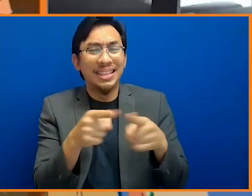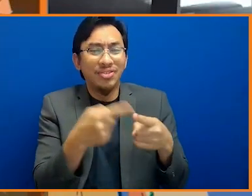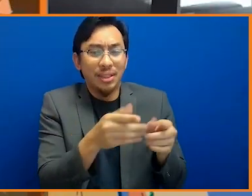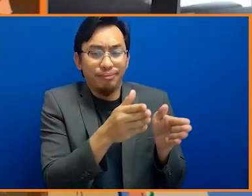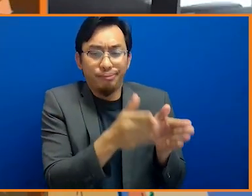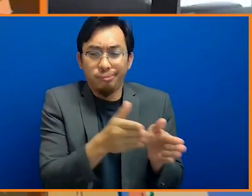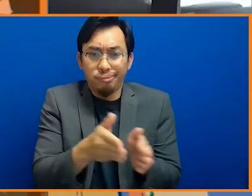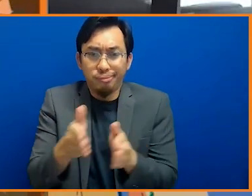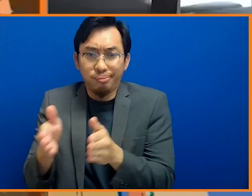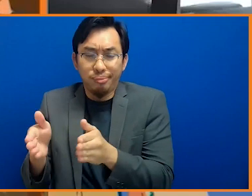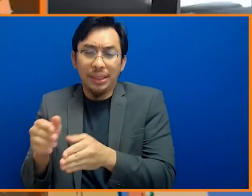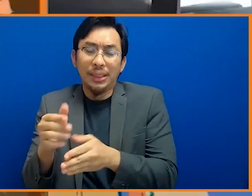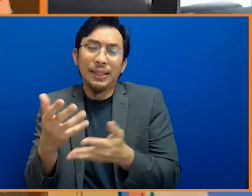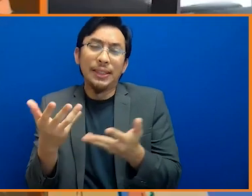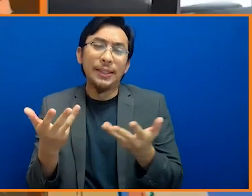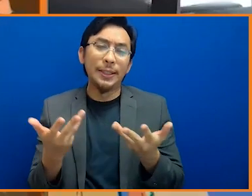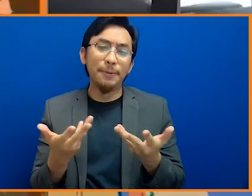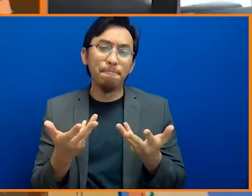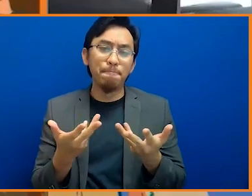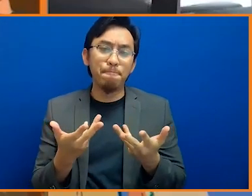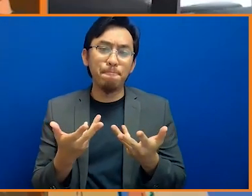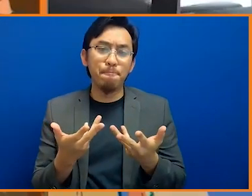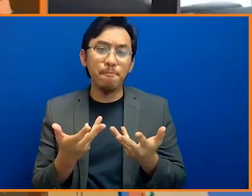as multifunction. That's exactly what